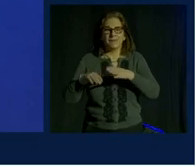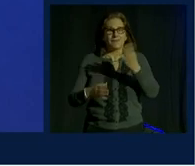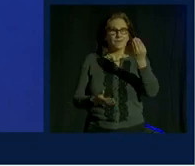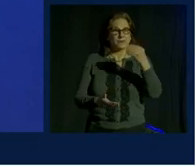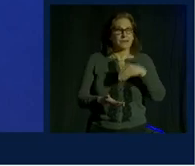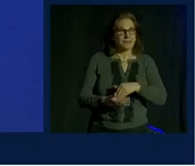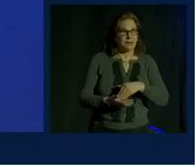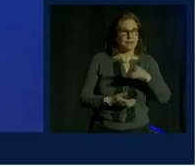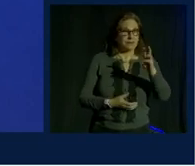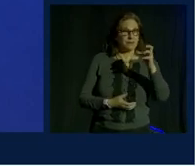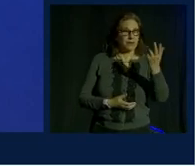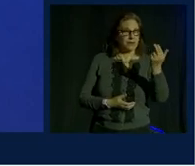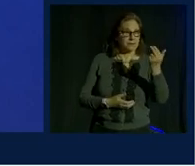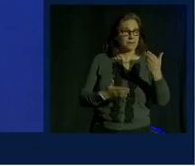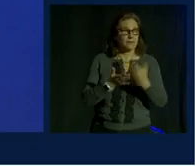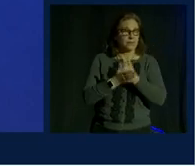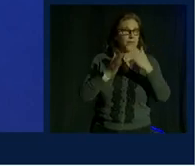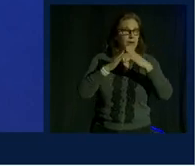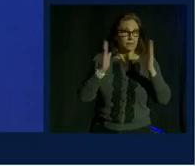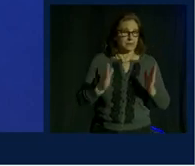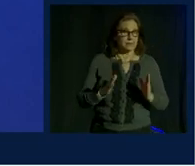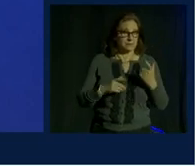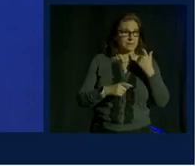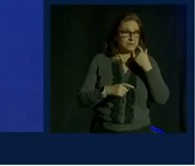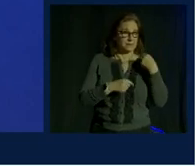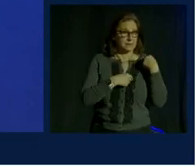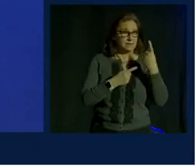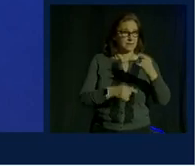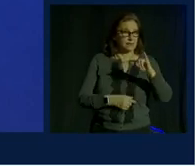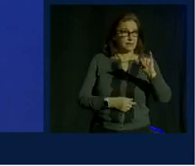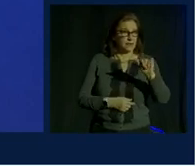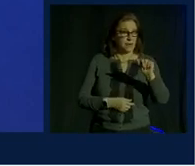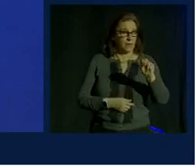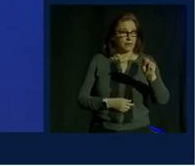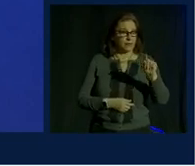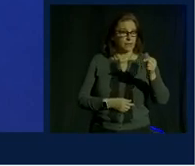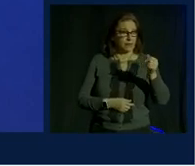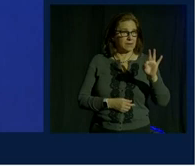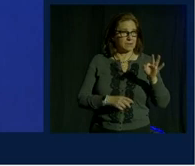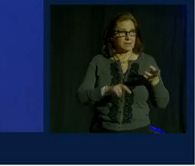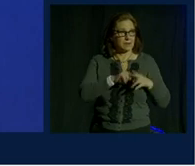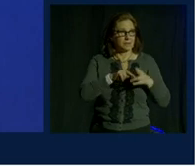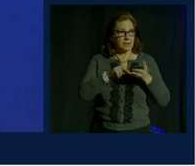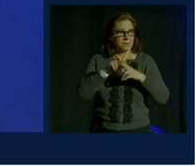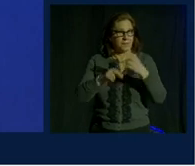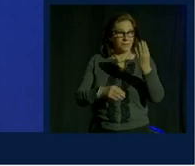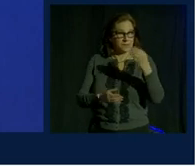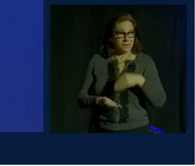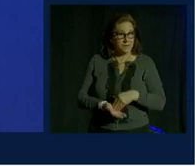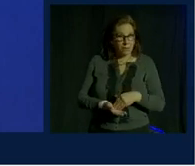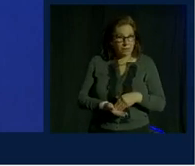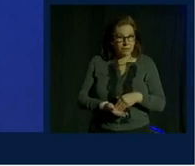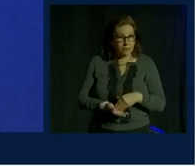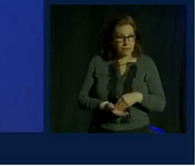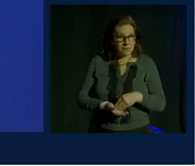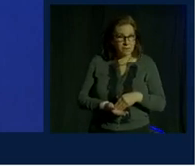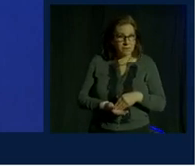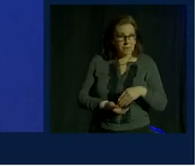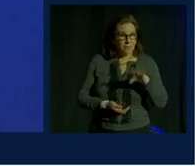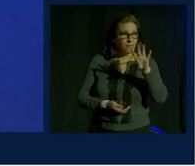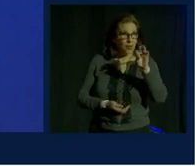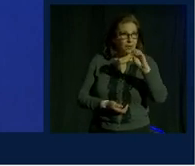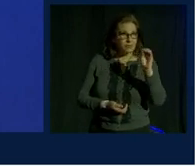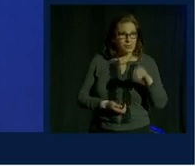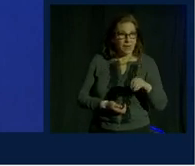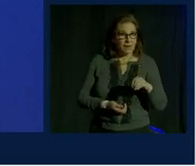14,613 new housing units delivered since January 2019, the district has reached 40% of the 36,000 by